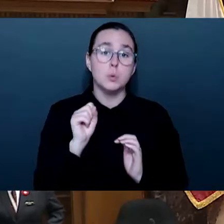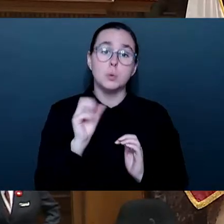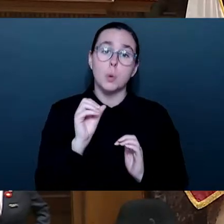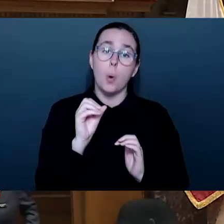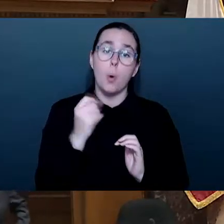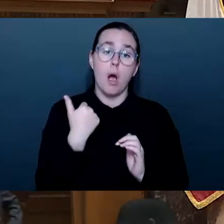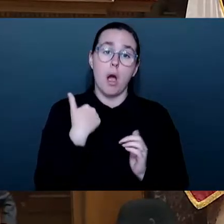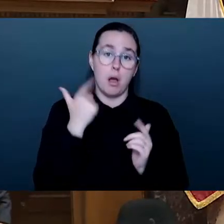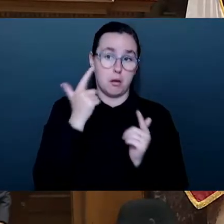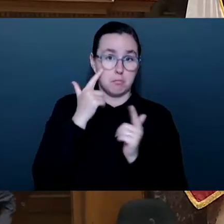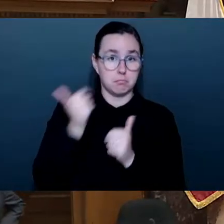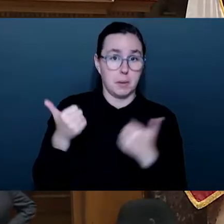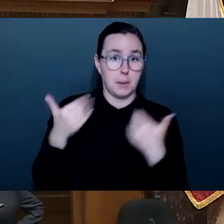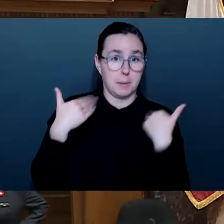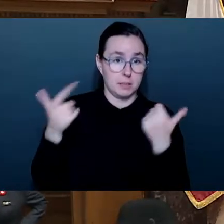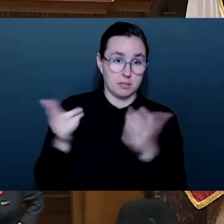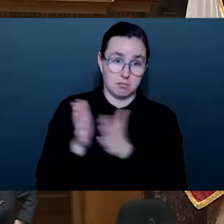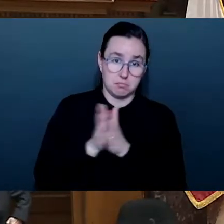to answer.